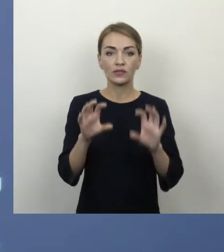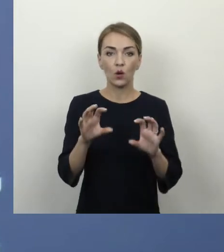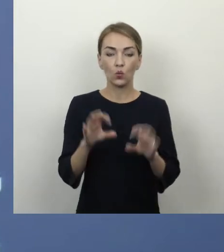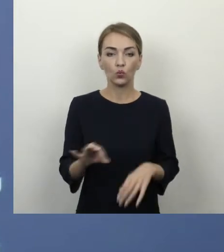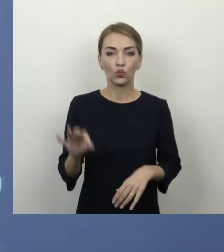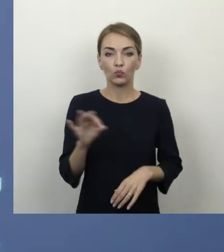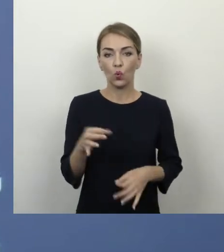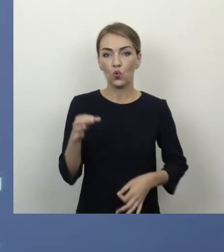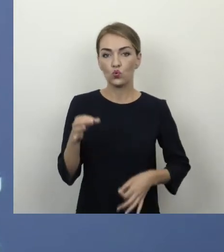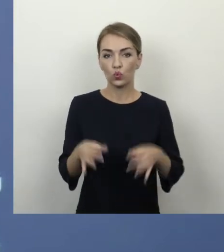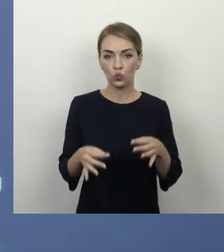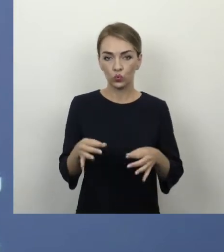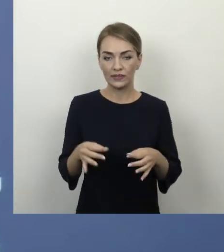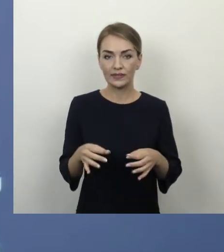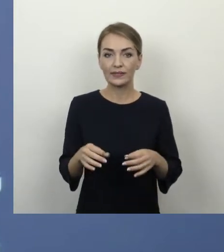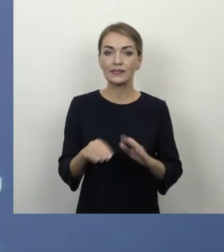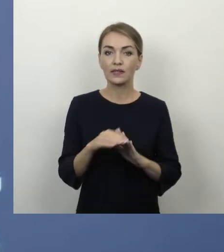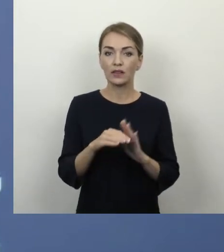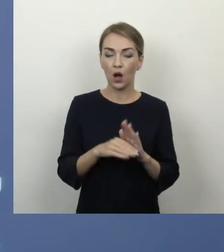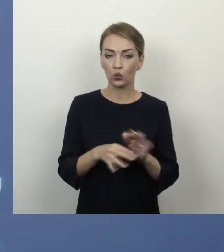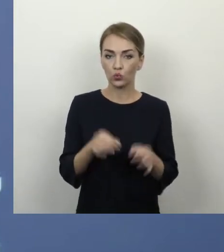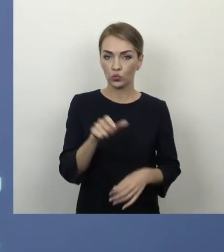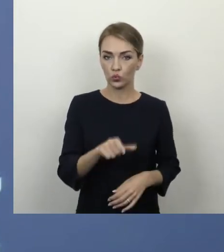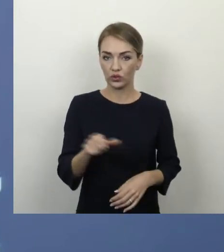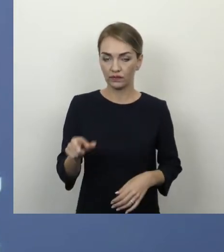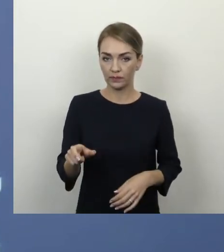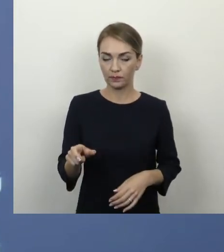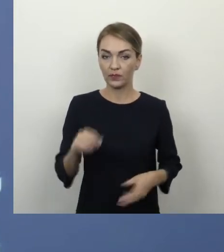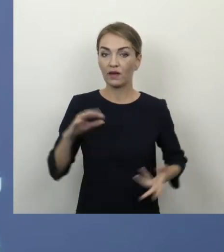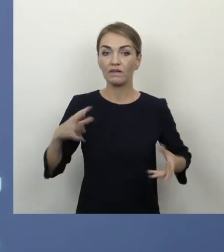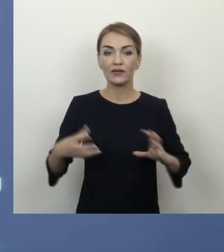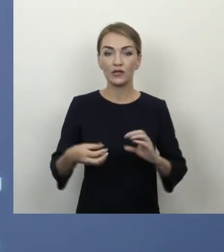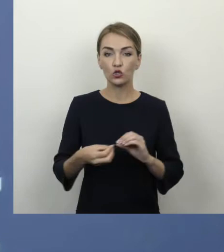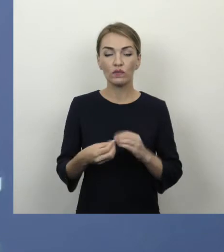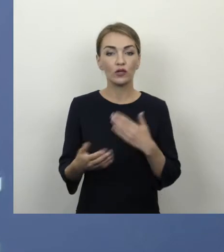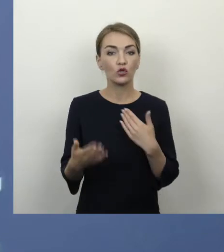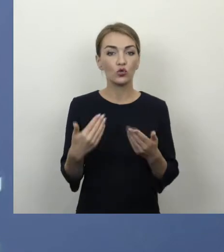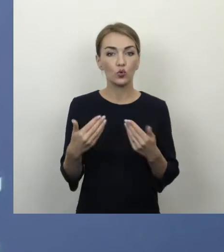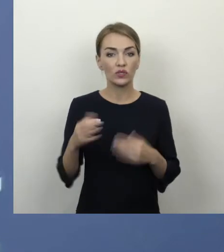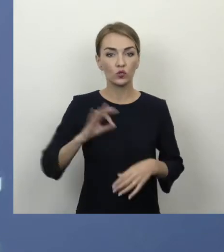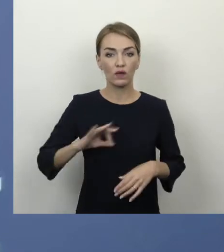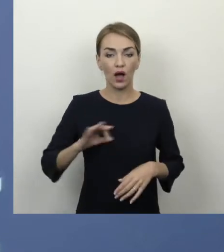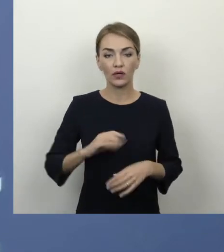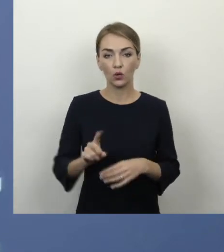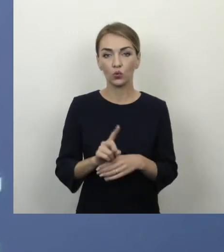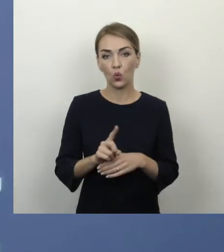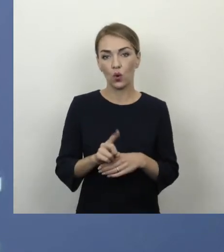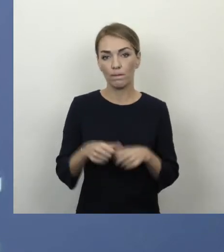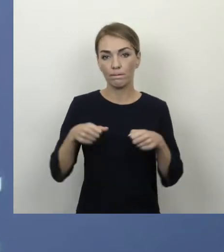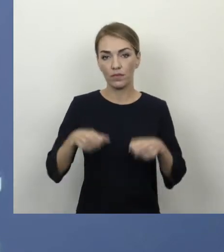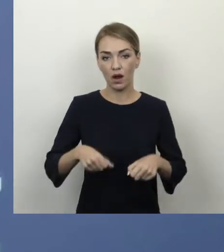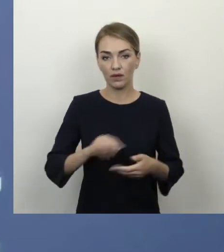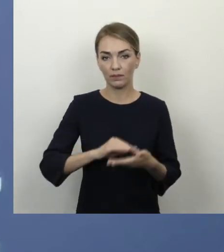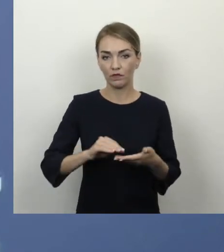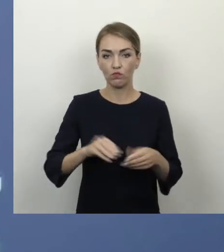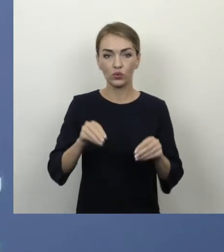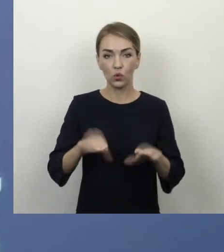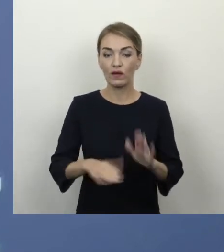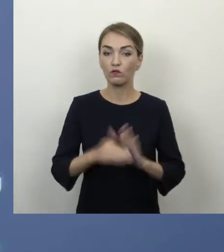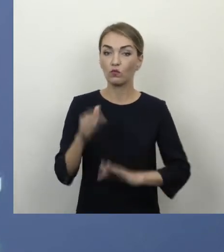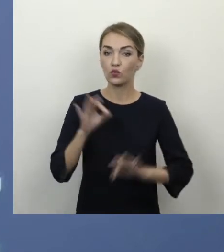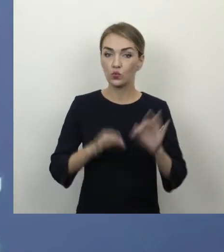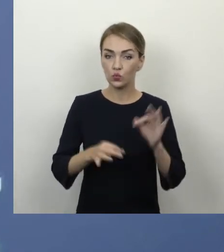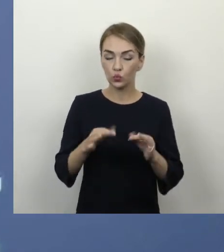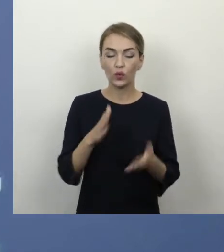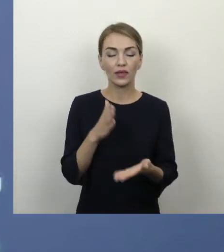Article 5 and 6 of the law on judicial system and status of justice, according to these articles,